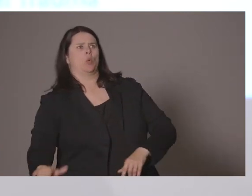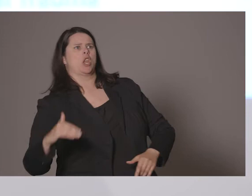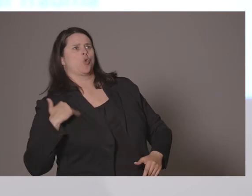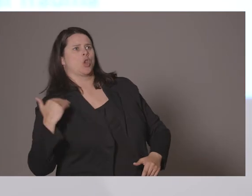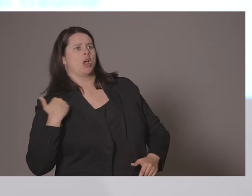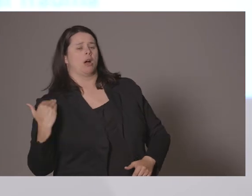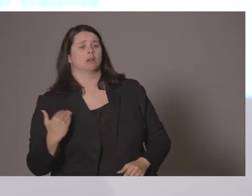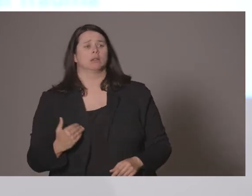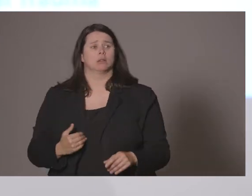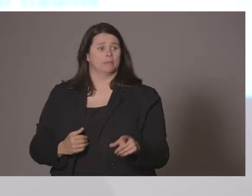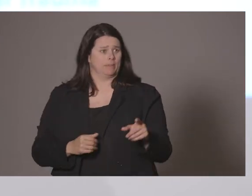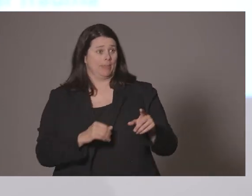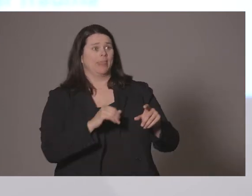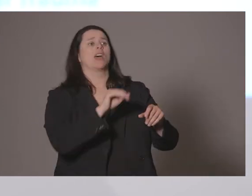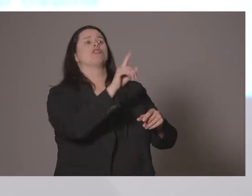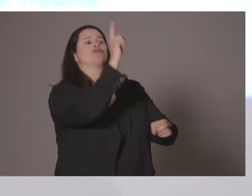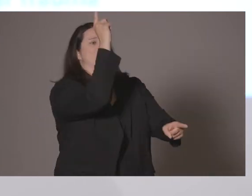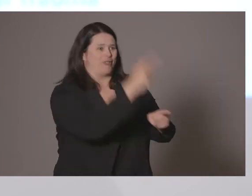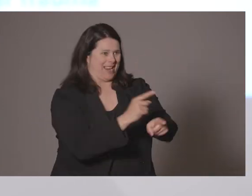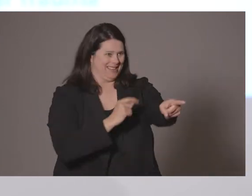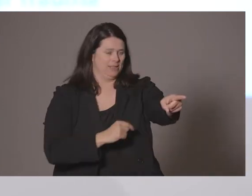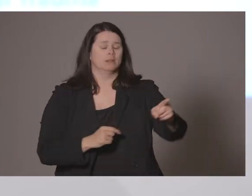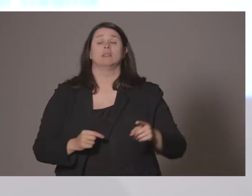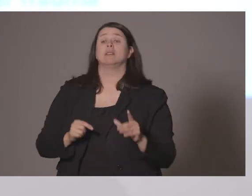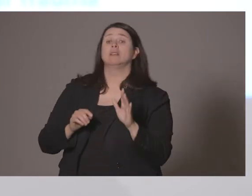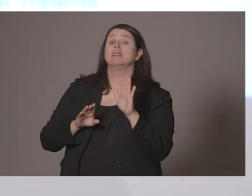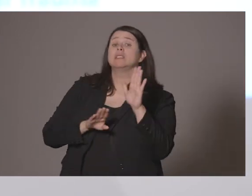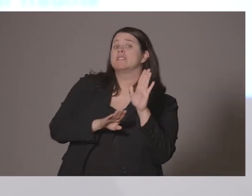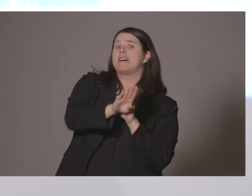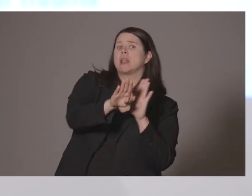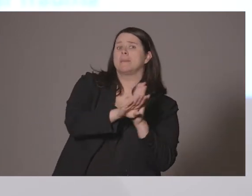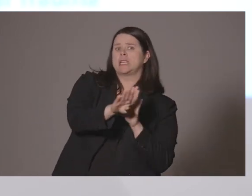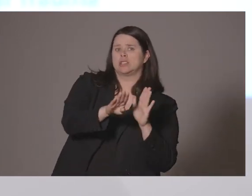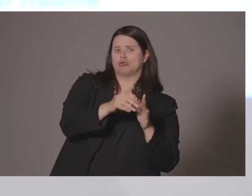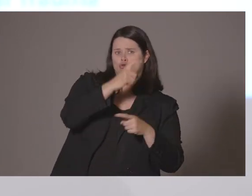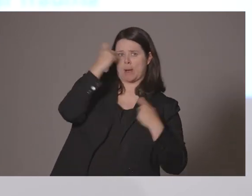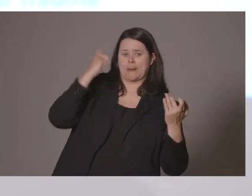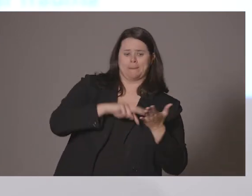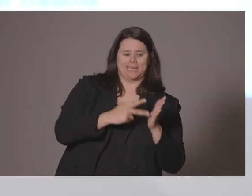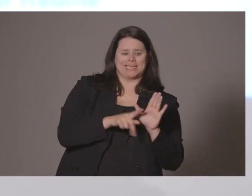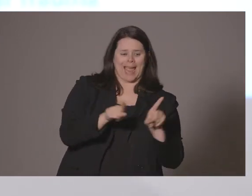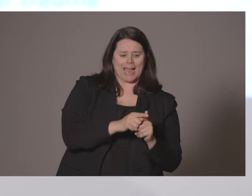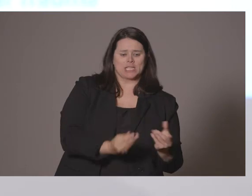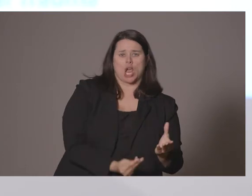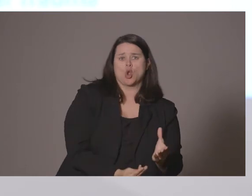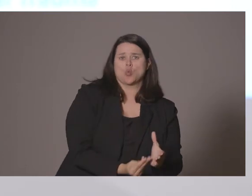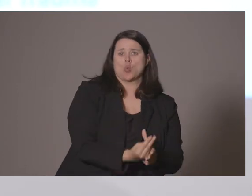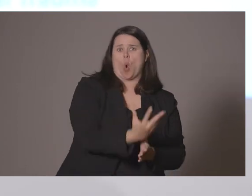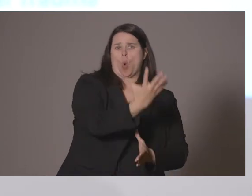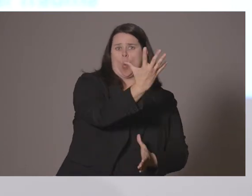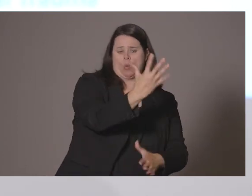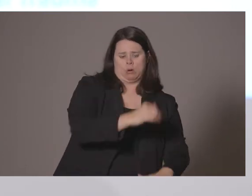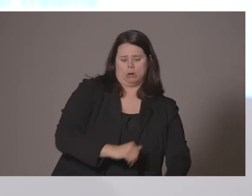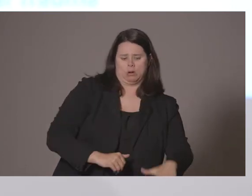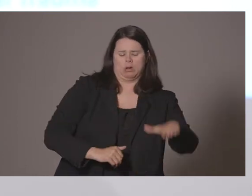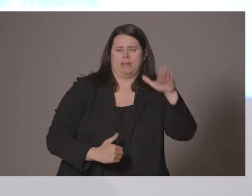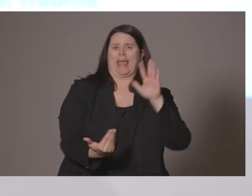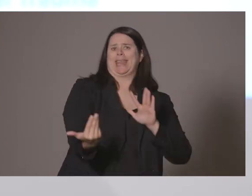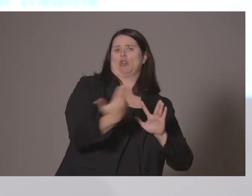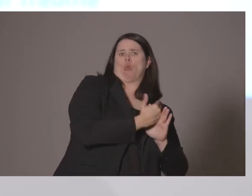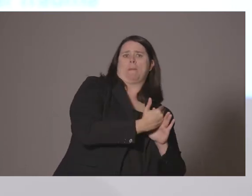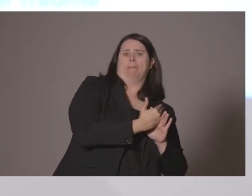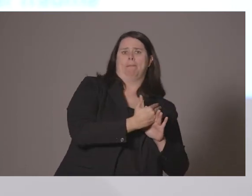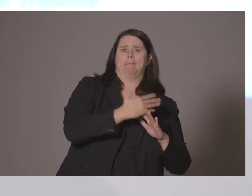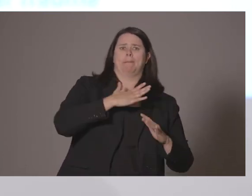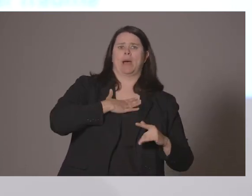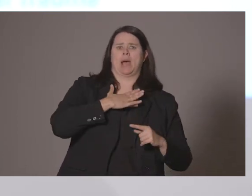So developmental trauma could be things that happen as you're developing that interrupt your development or